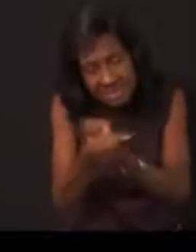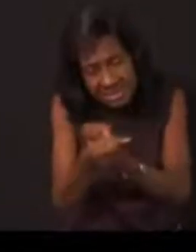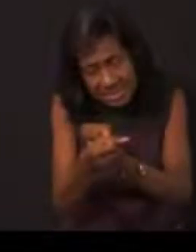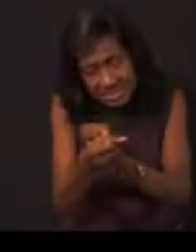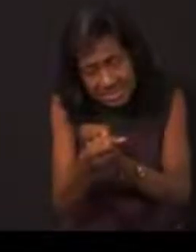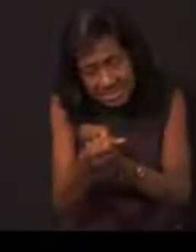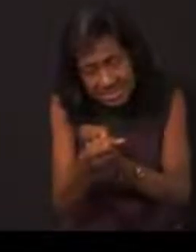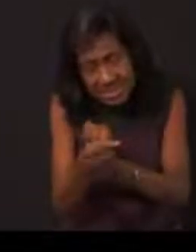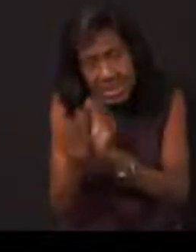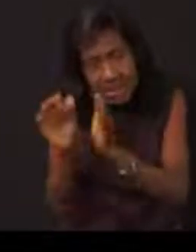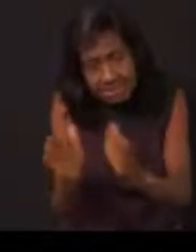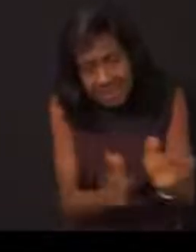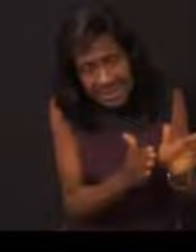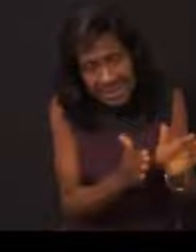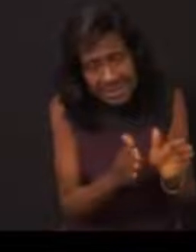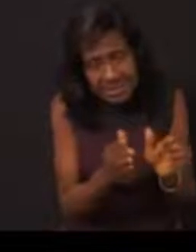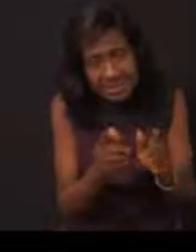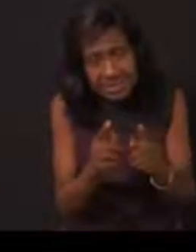plan.